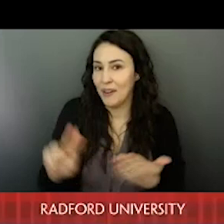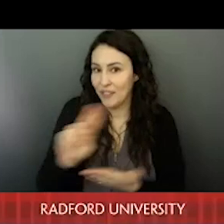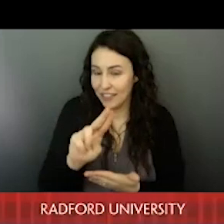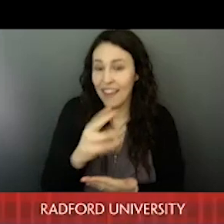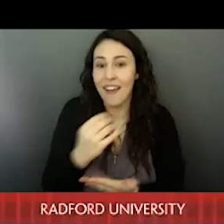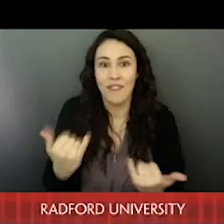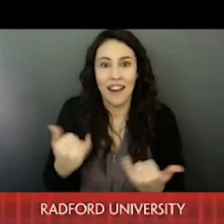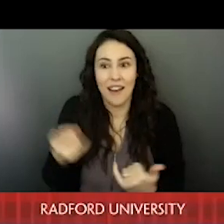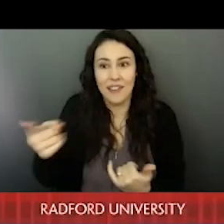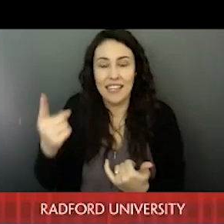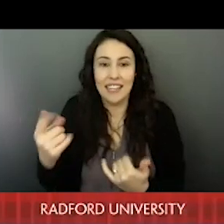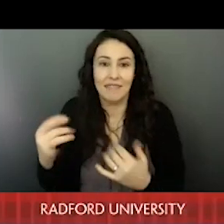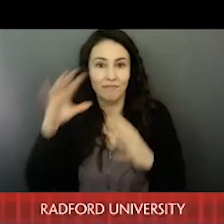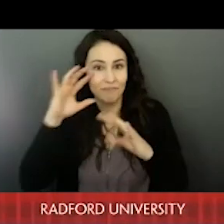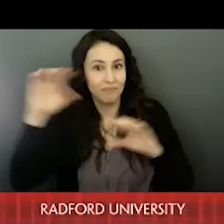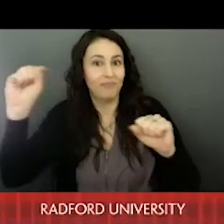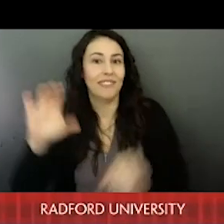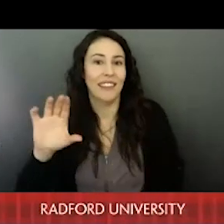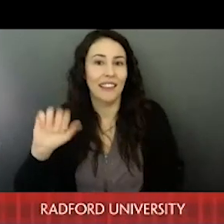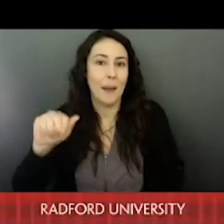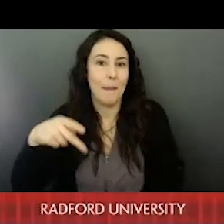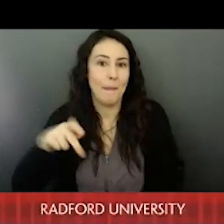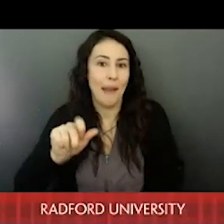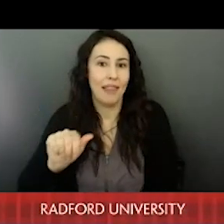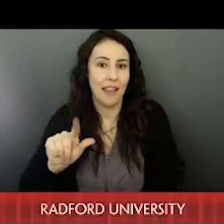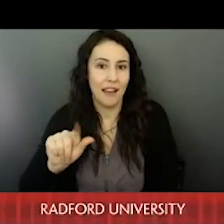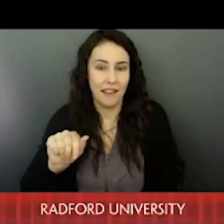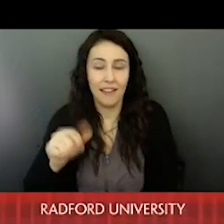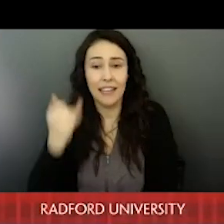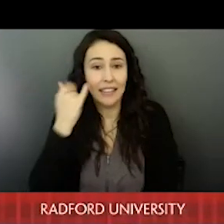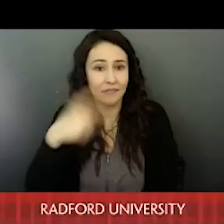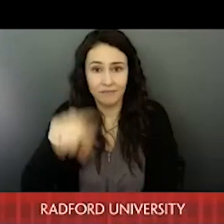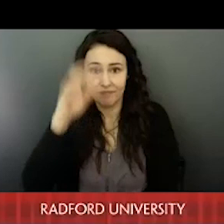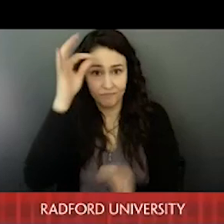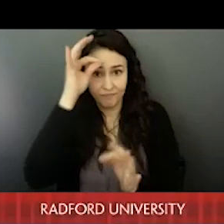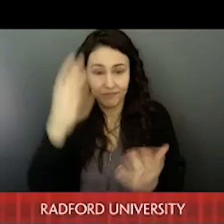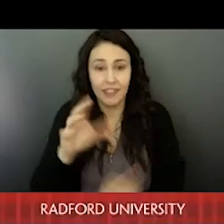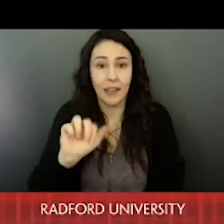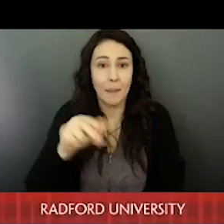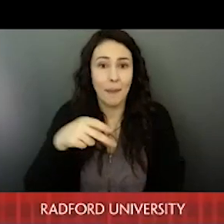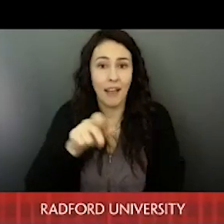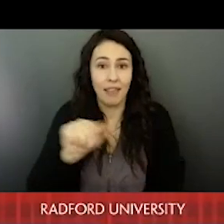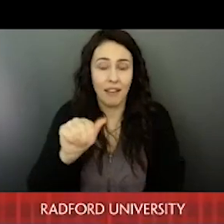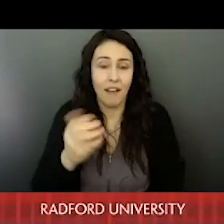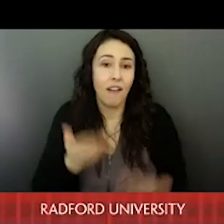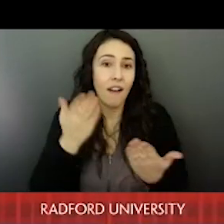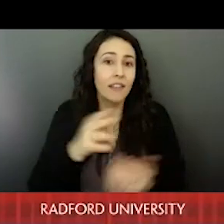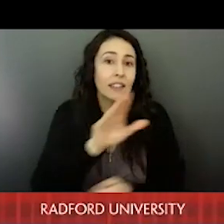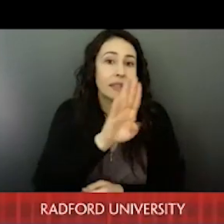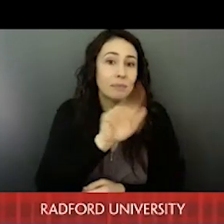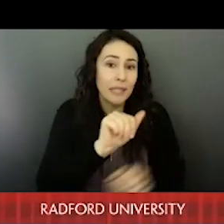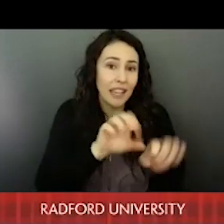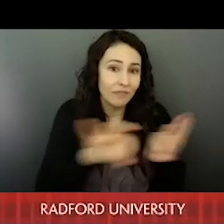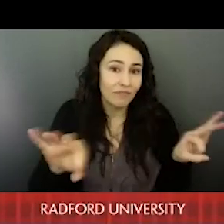Capella University. Capella, for those of you that are not aware, offers bachelor's, master's,